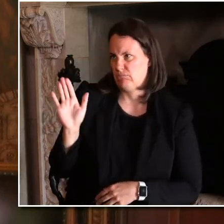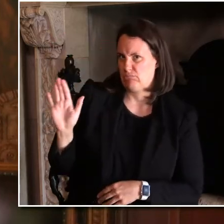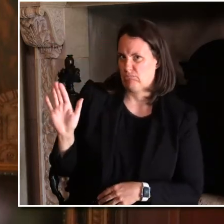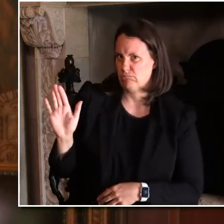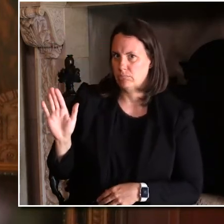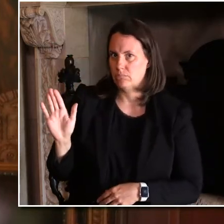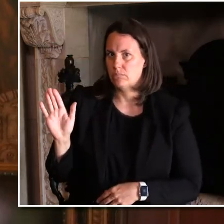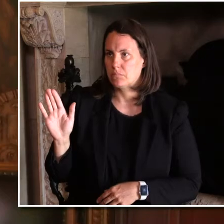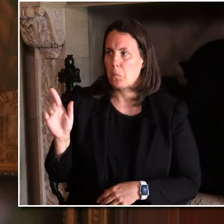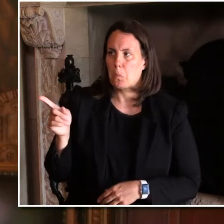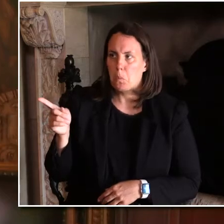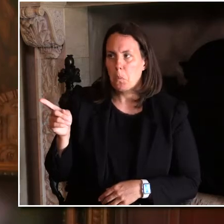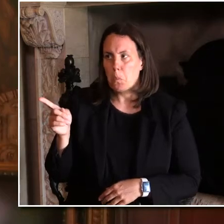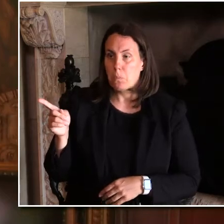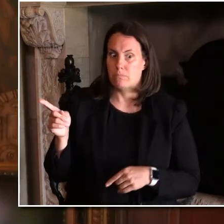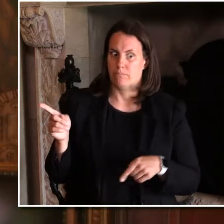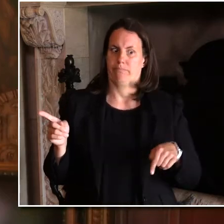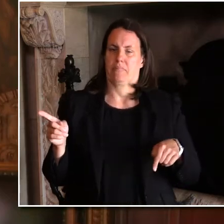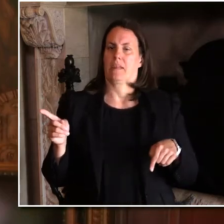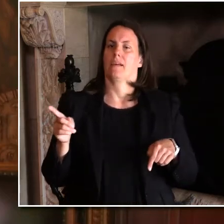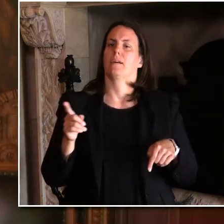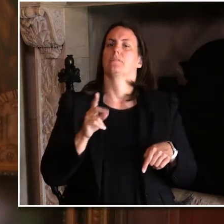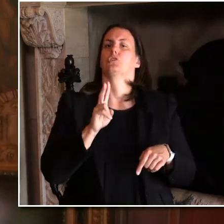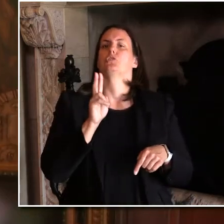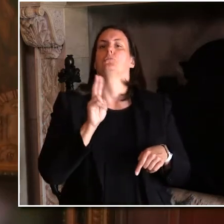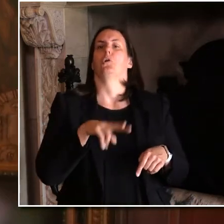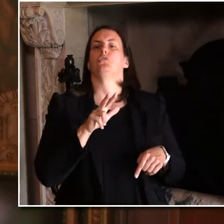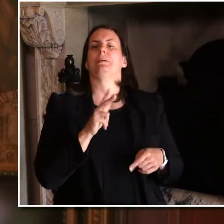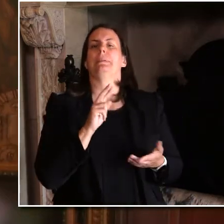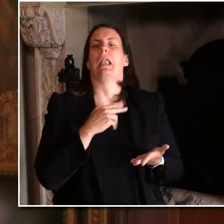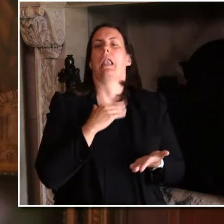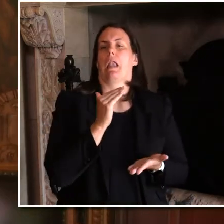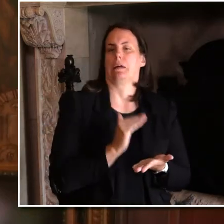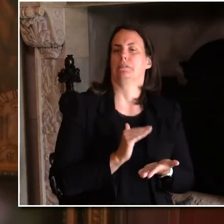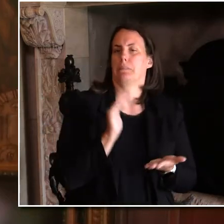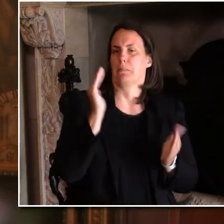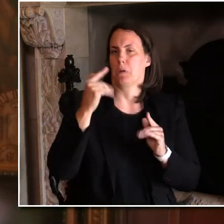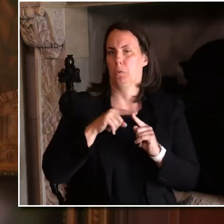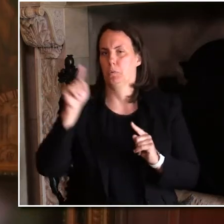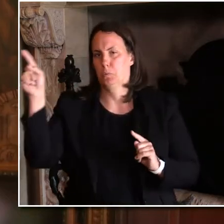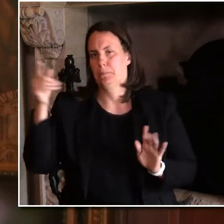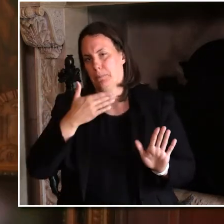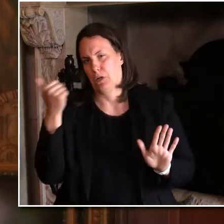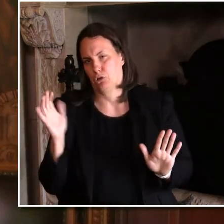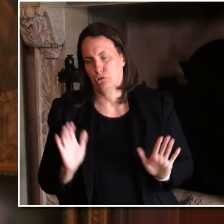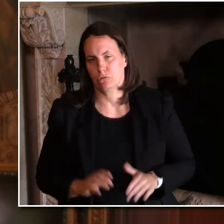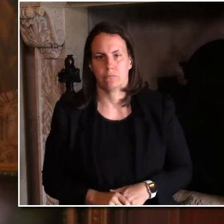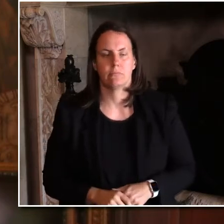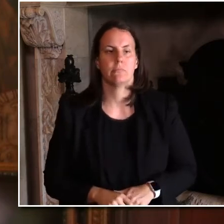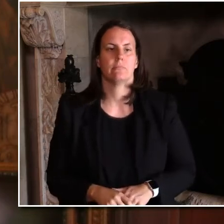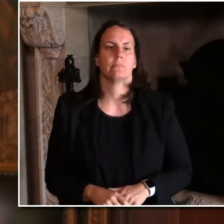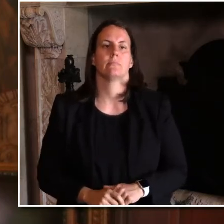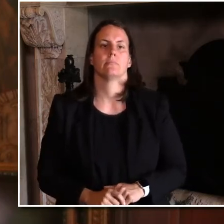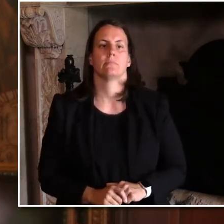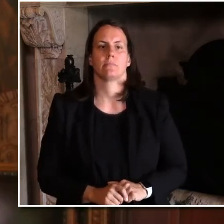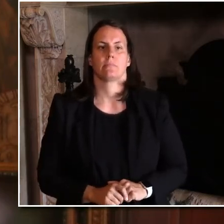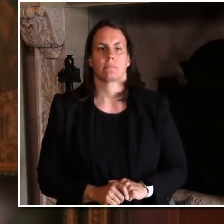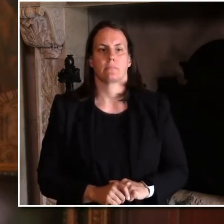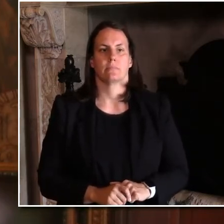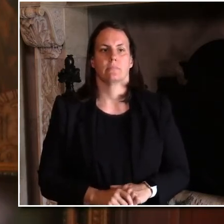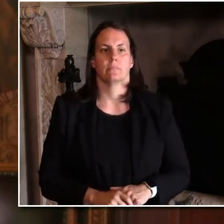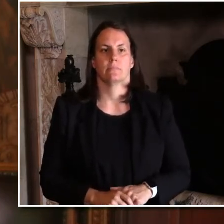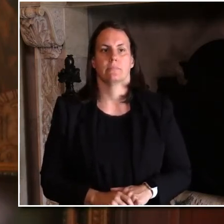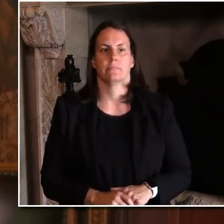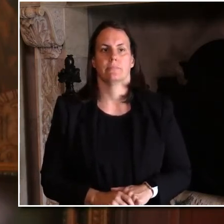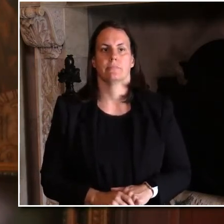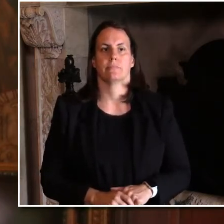be able to tell us, though, is to try to get a less biased estimation of the true prevalence. And what I mean by that is